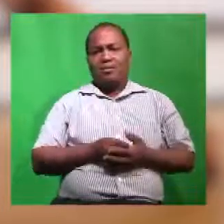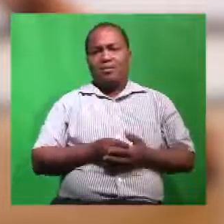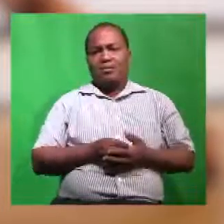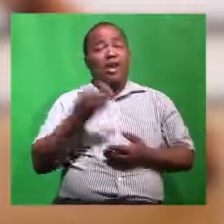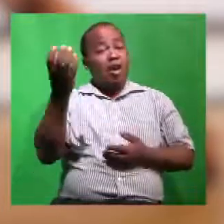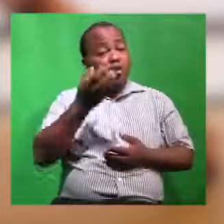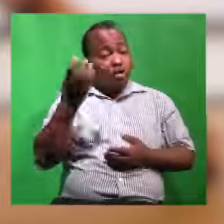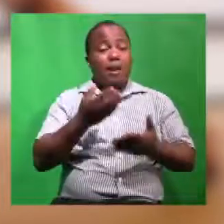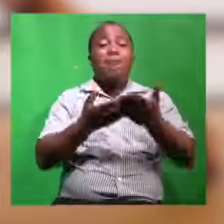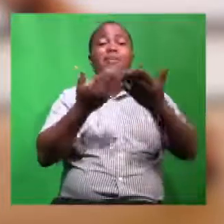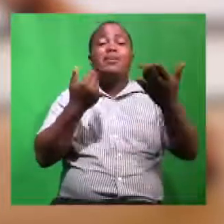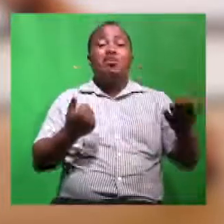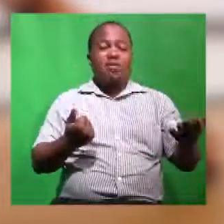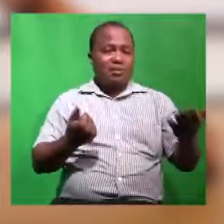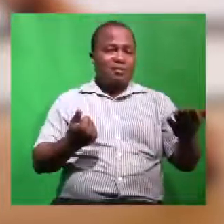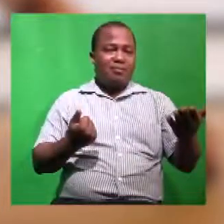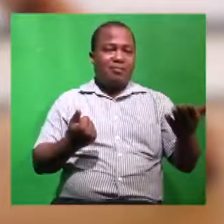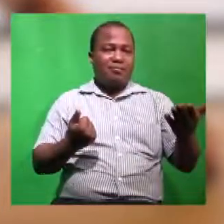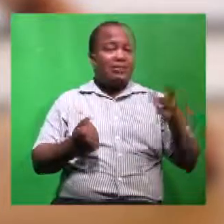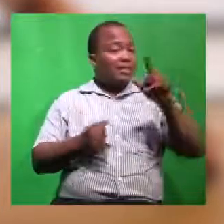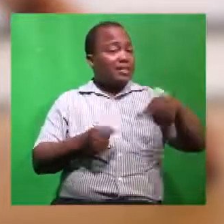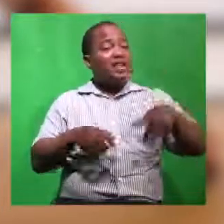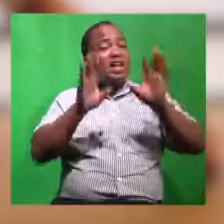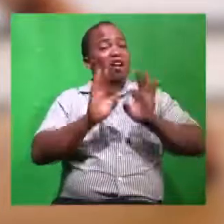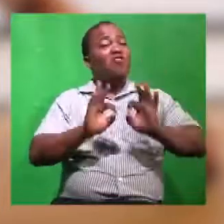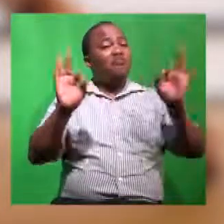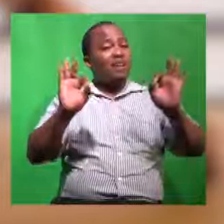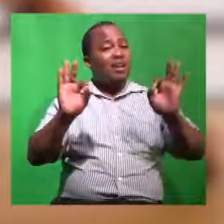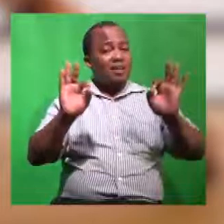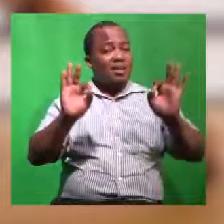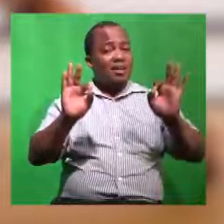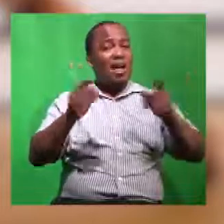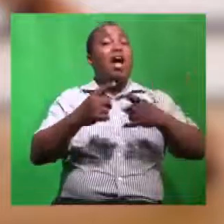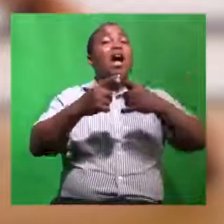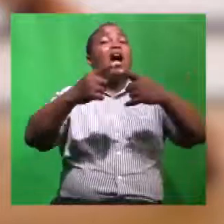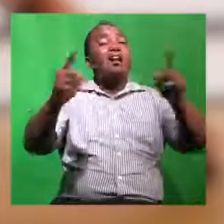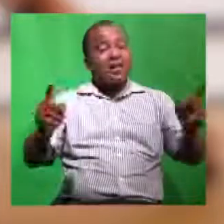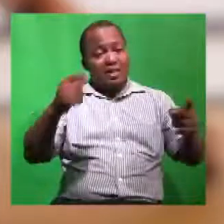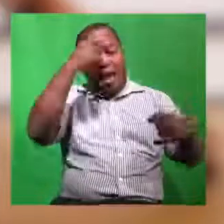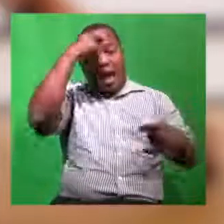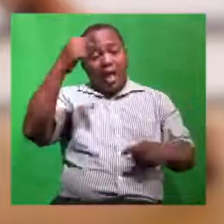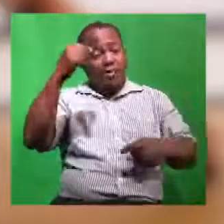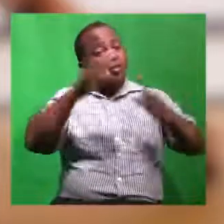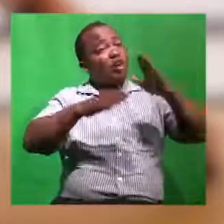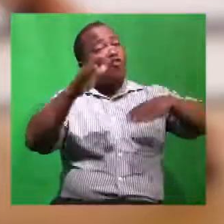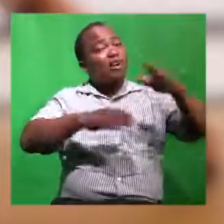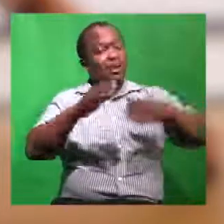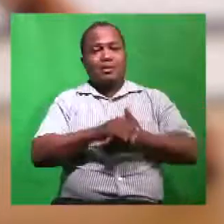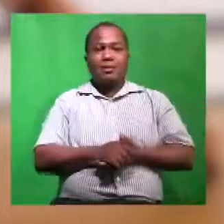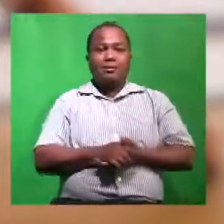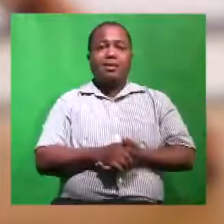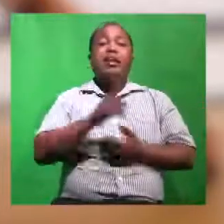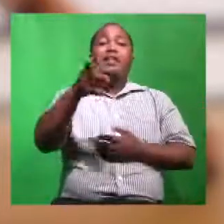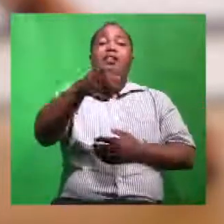group, because it's a way against the native aspect of culture. It is a way against. They